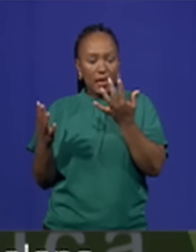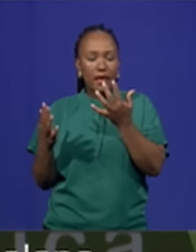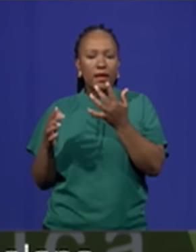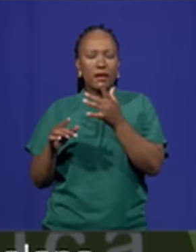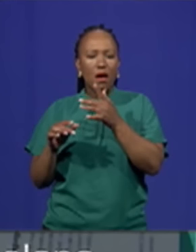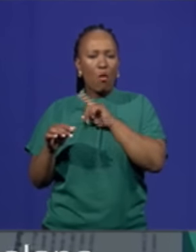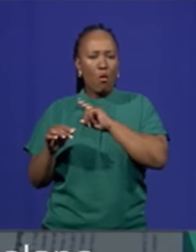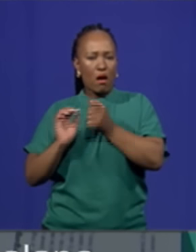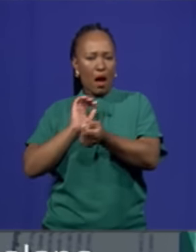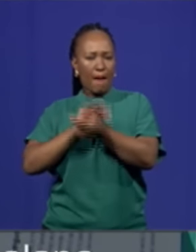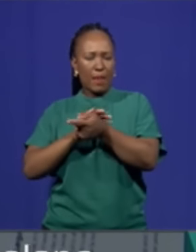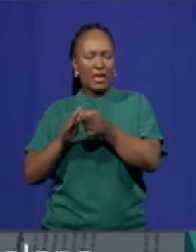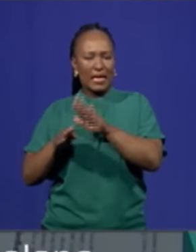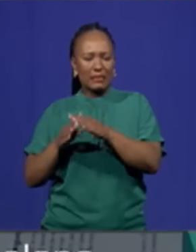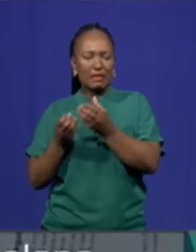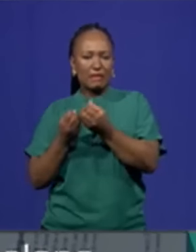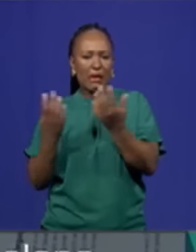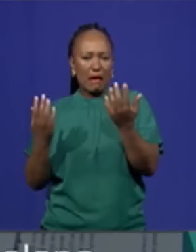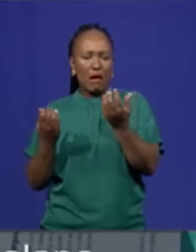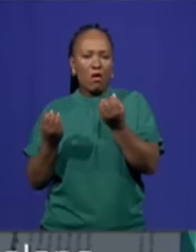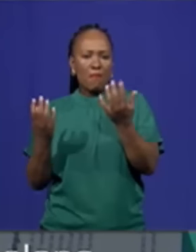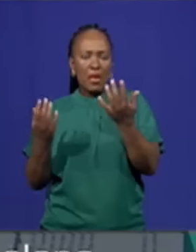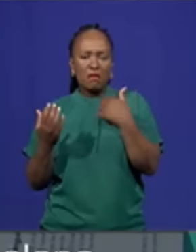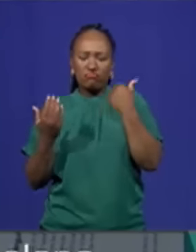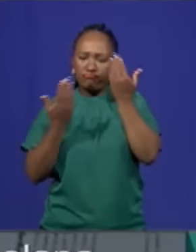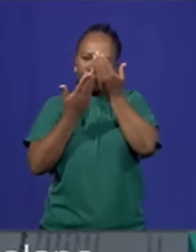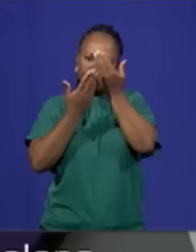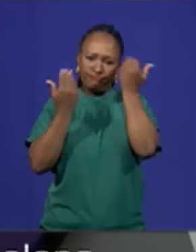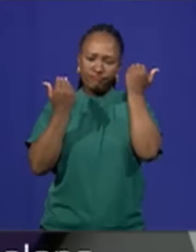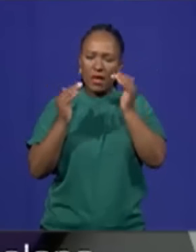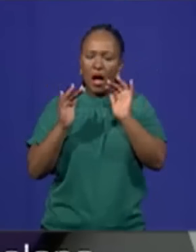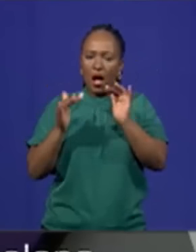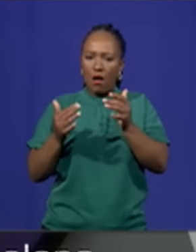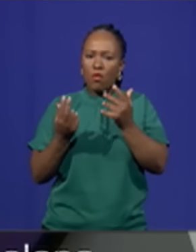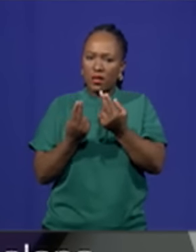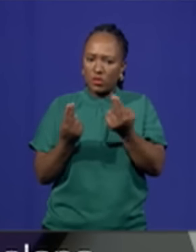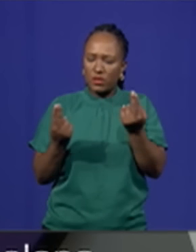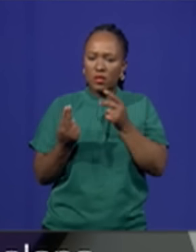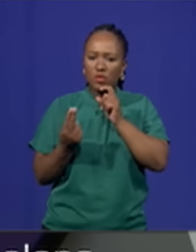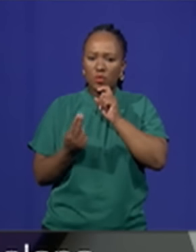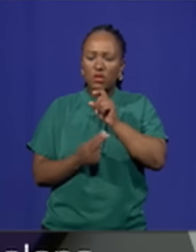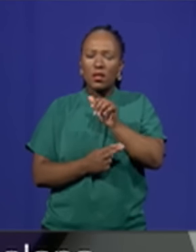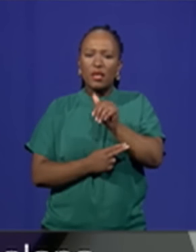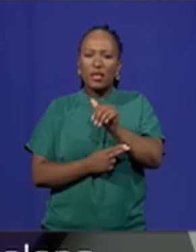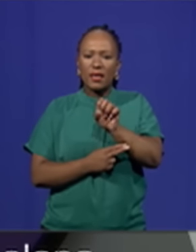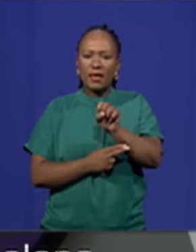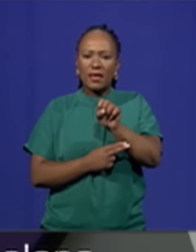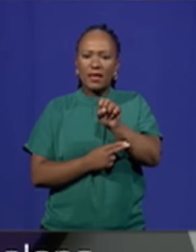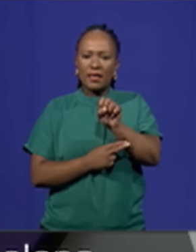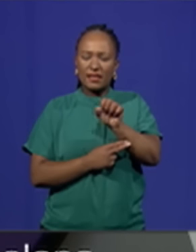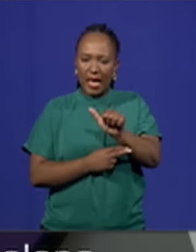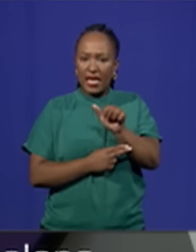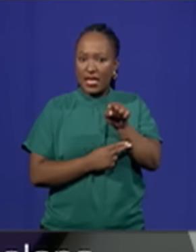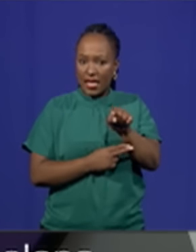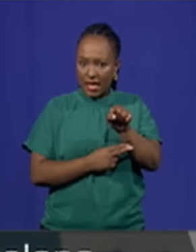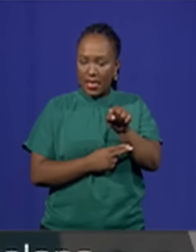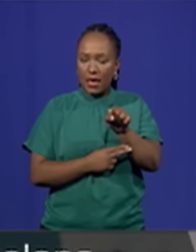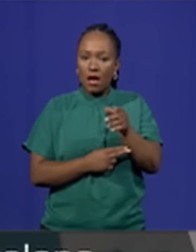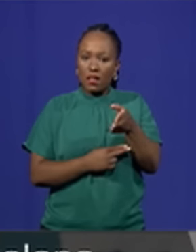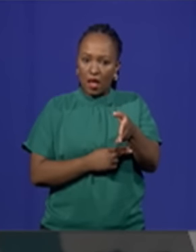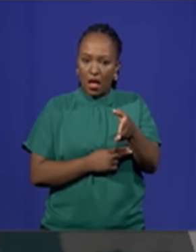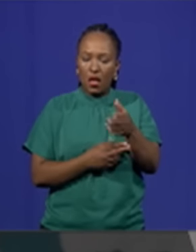bana tshedimosetso e maleba le didiriswa mme mokgatlho wa Autism Matters RSA o kgona go tsereganya.